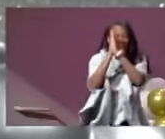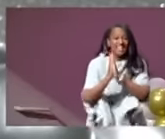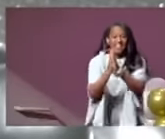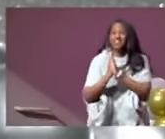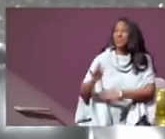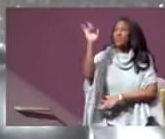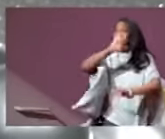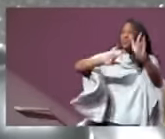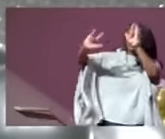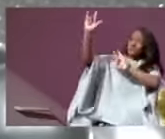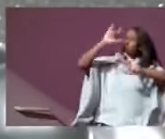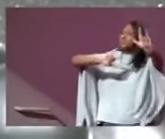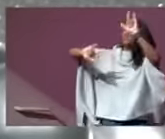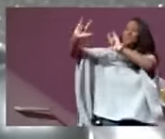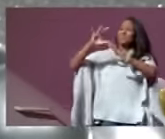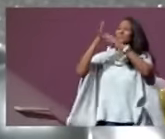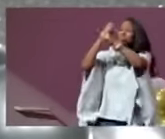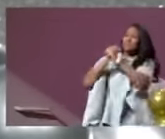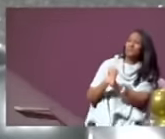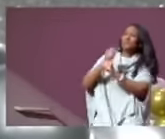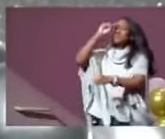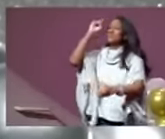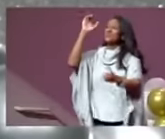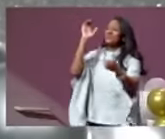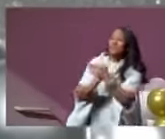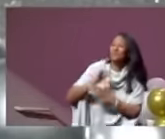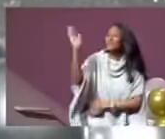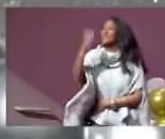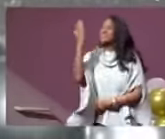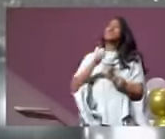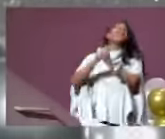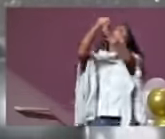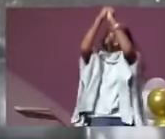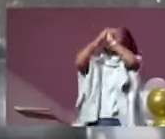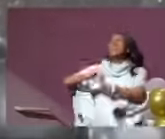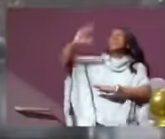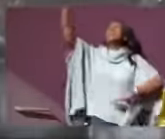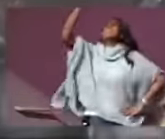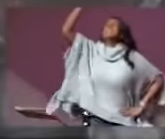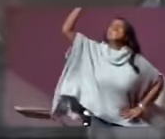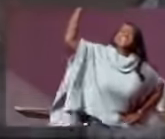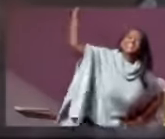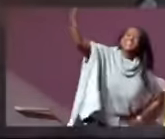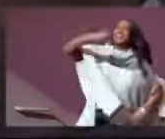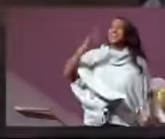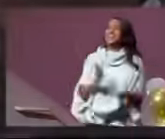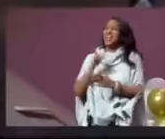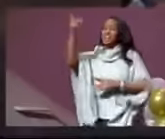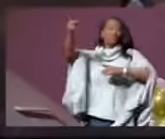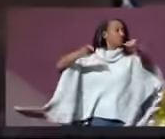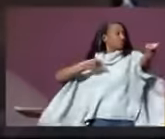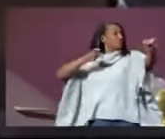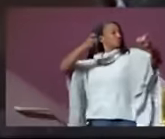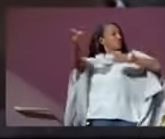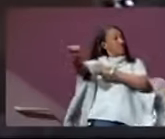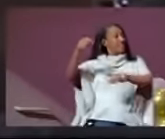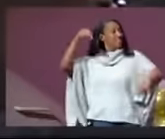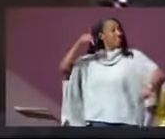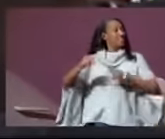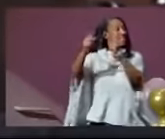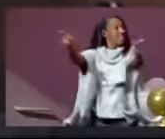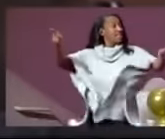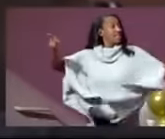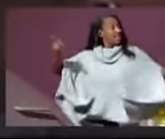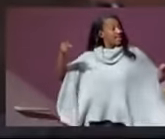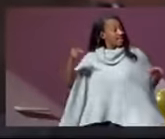We love you. We trust you. We believe you. We worship you. Have your way in this